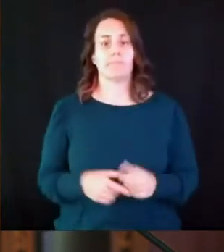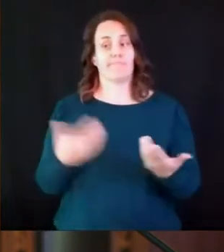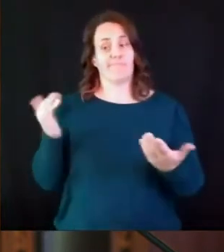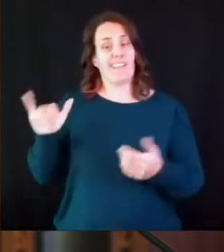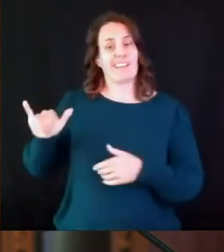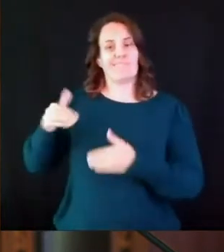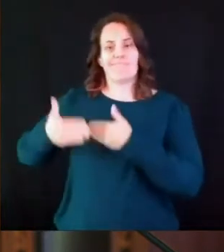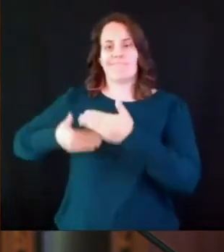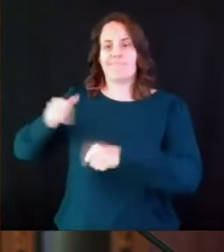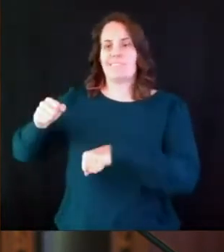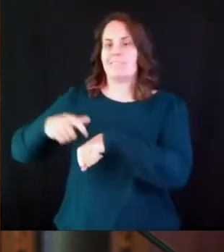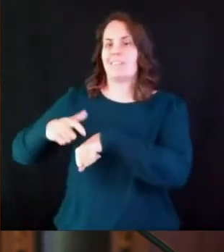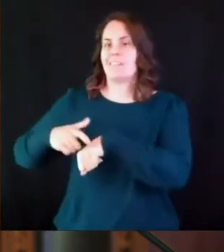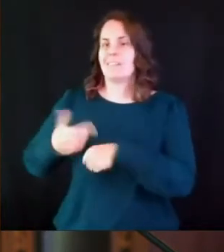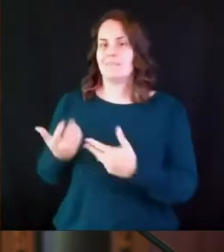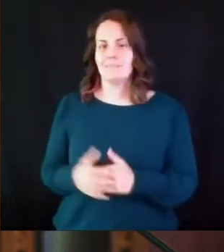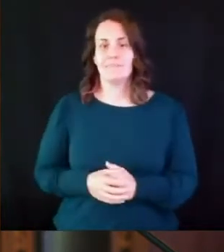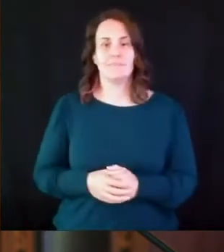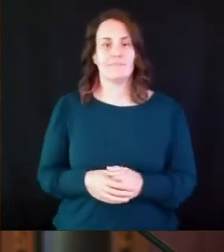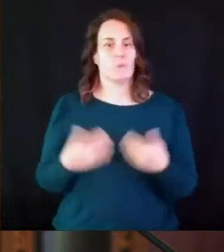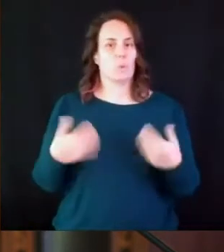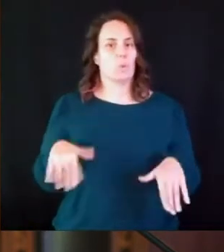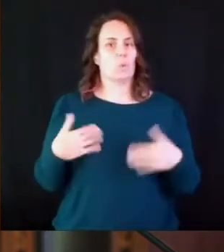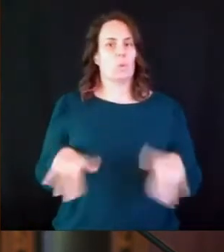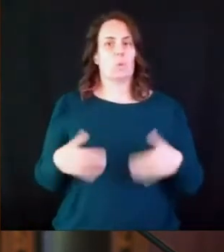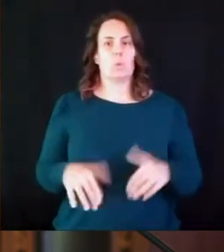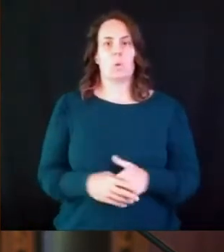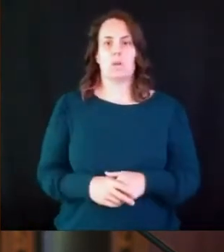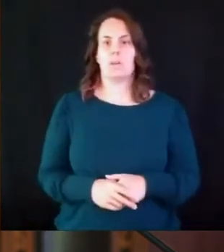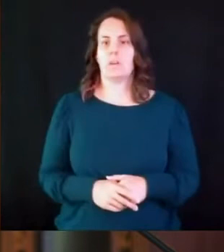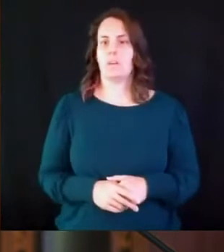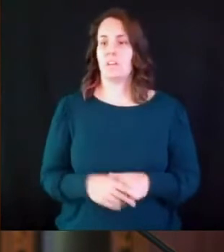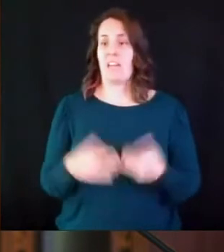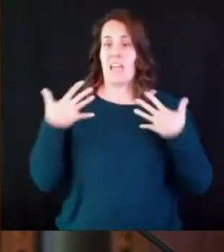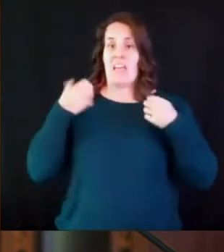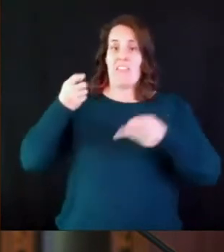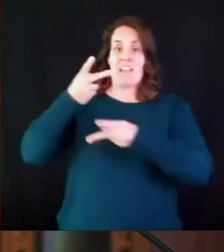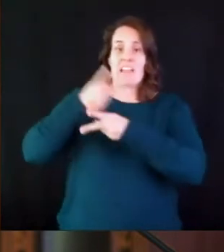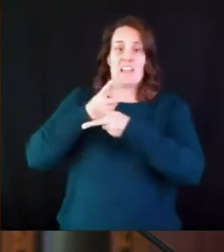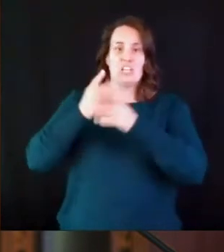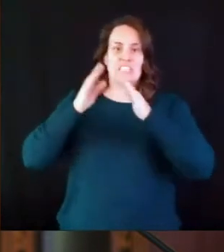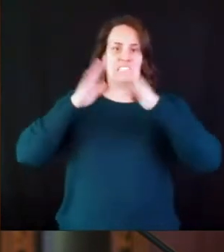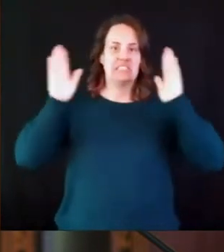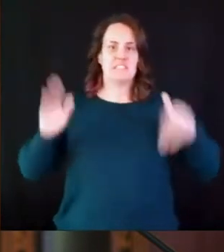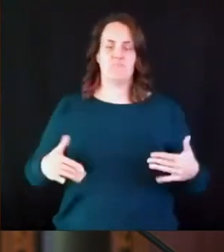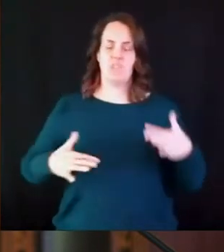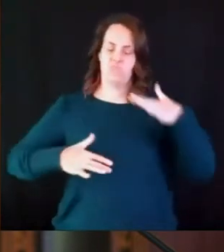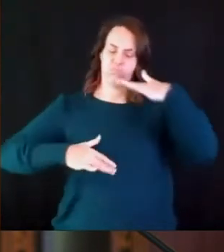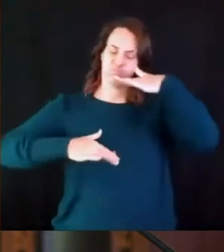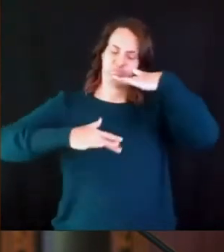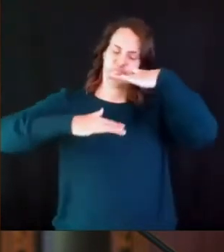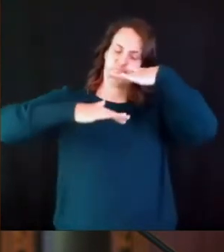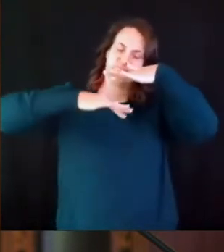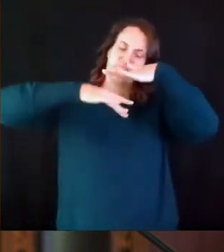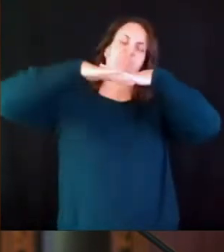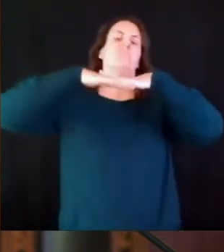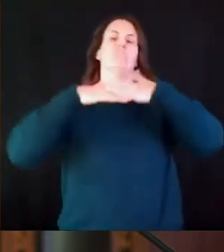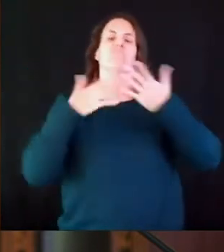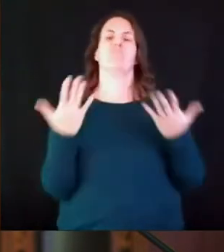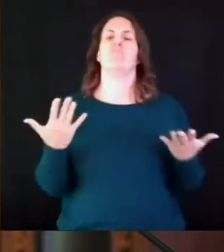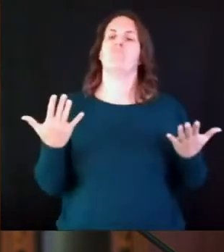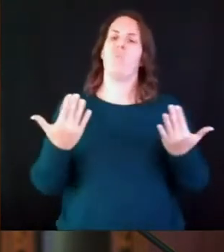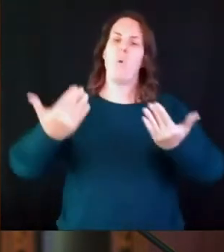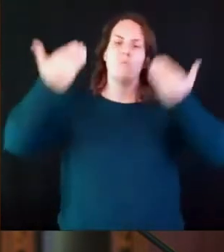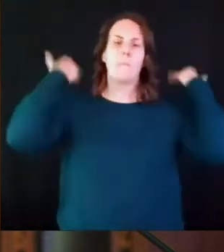why we are announcing today, as the governor mentioned, that the alternate care facility in West Allis will open next Wednesday.